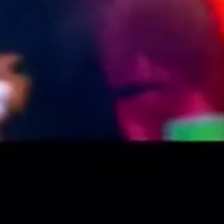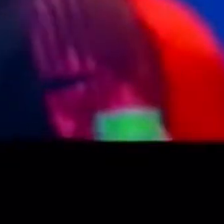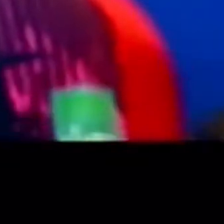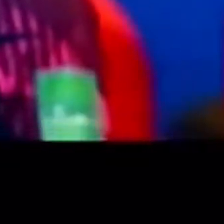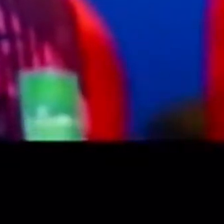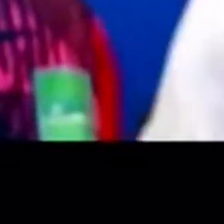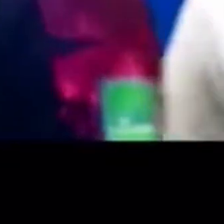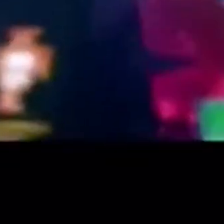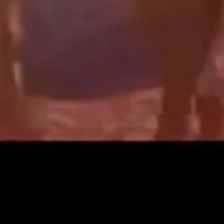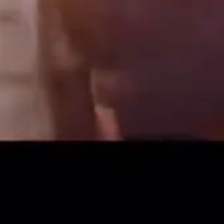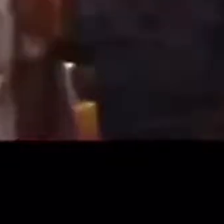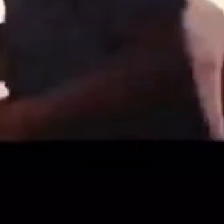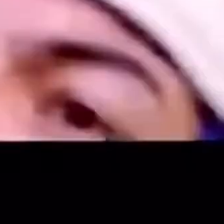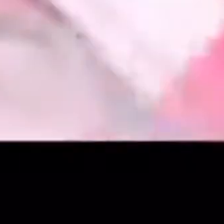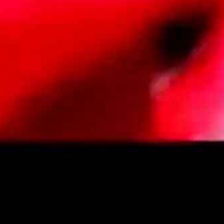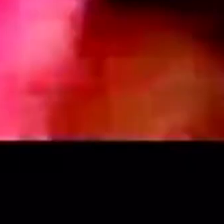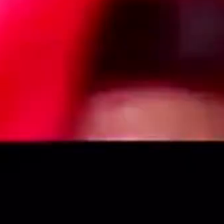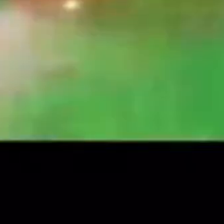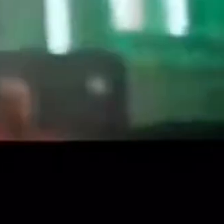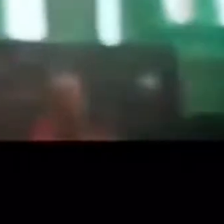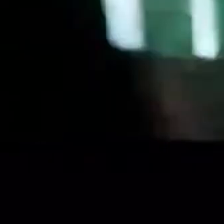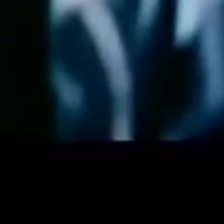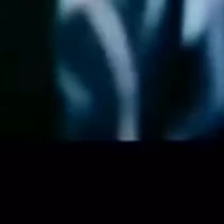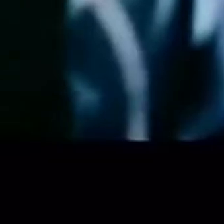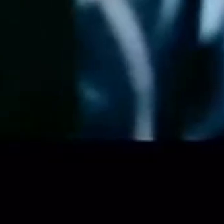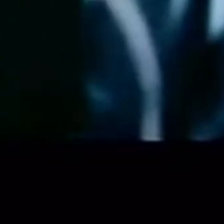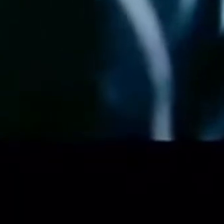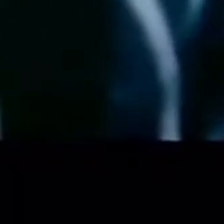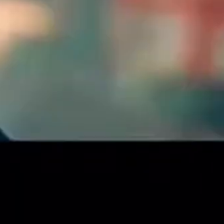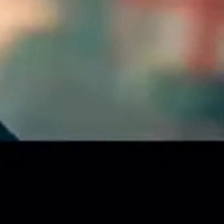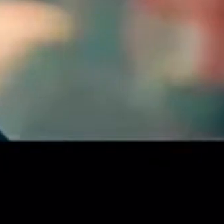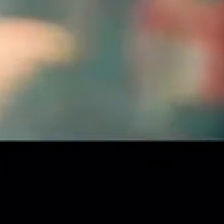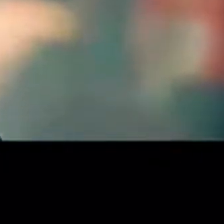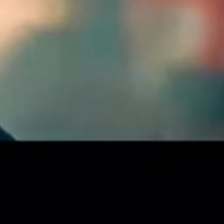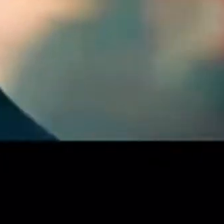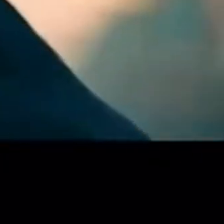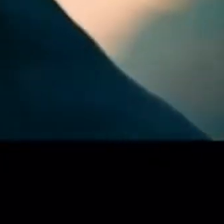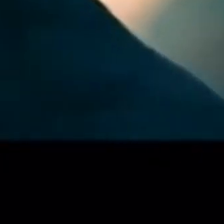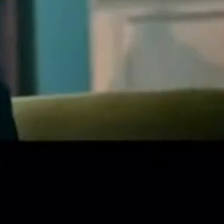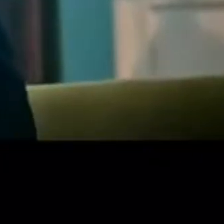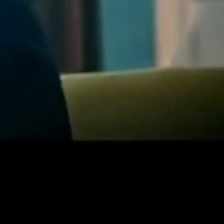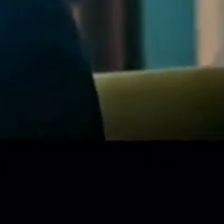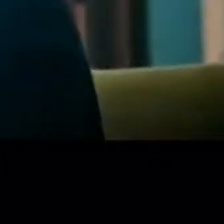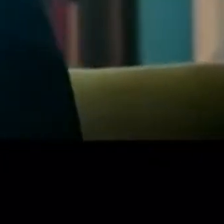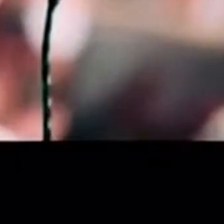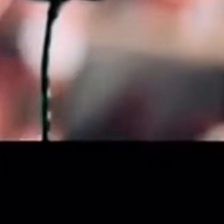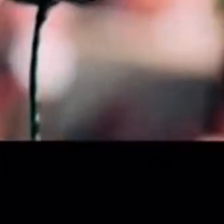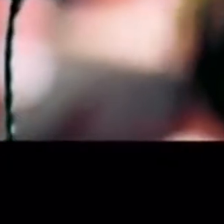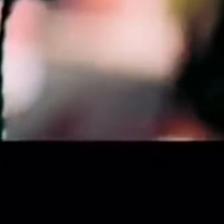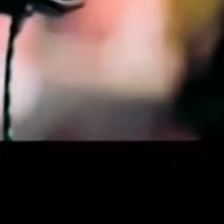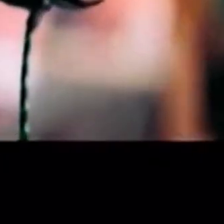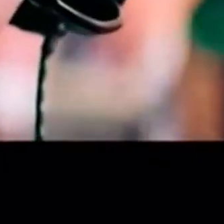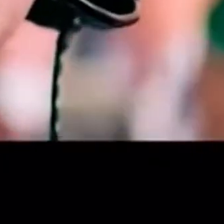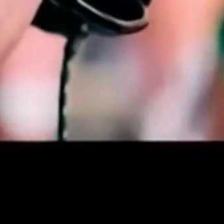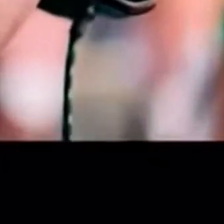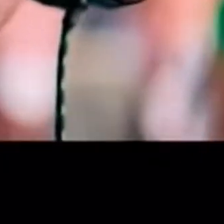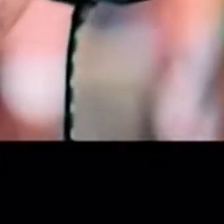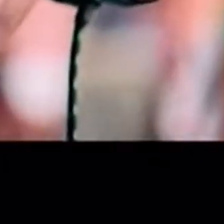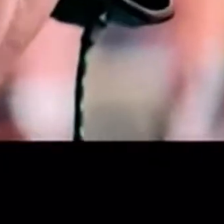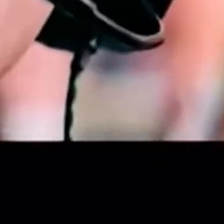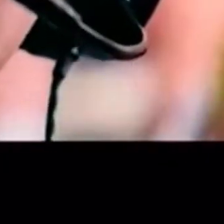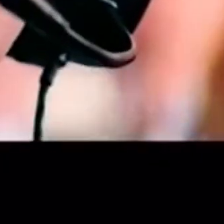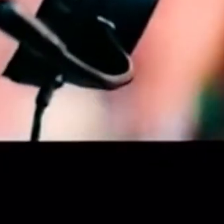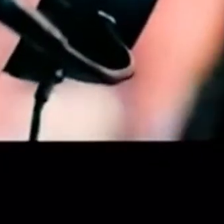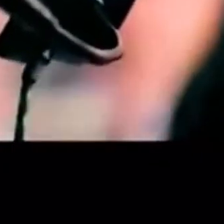come together tonight, 1 billion of us, in every corner of the globe where the beautiful game matters. Here for the